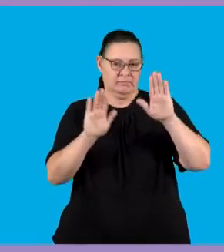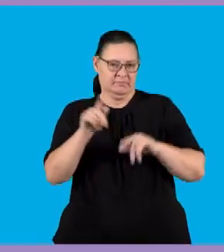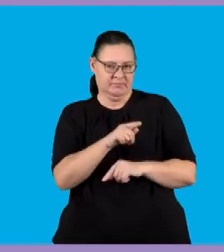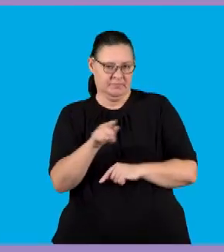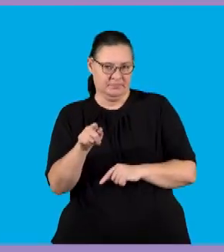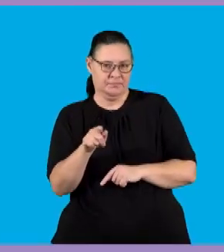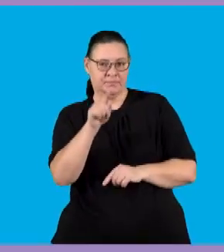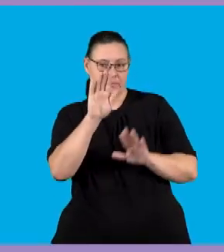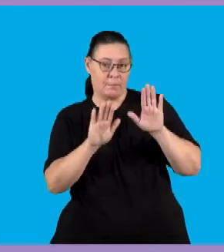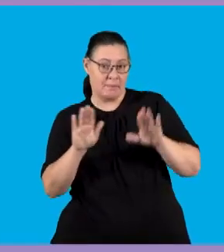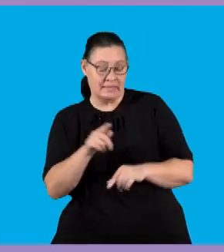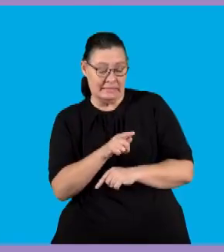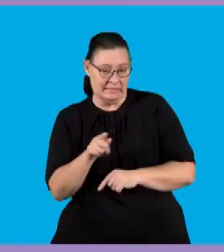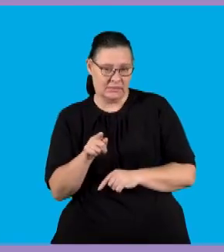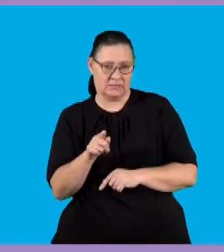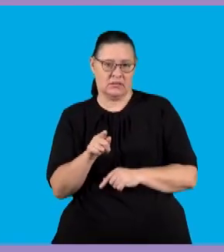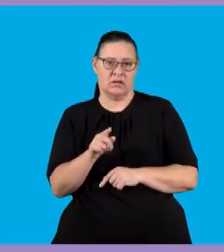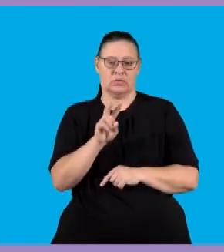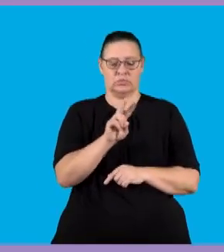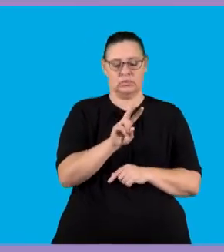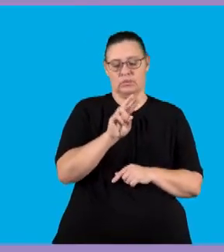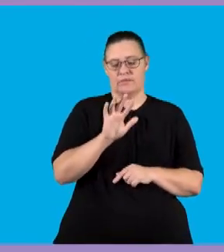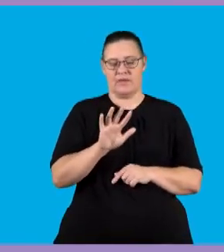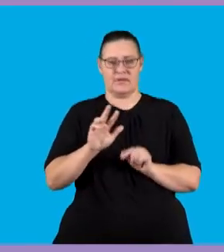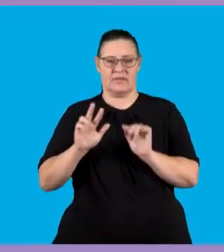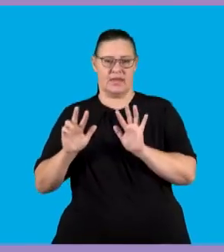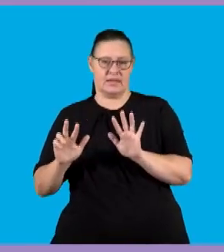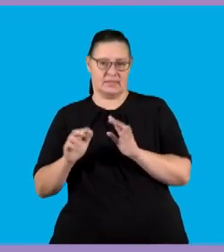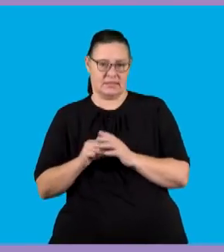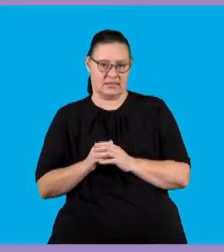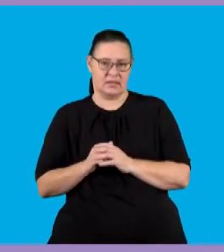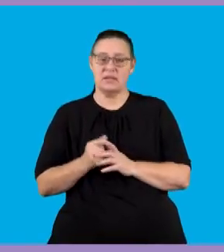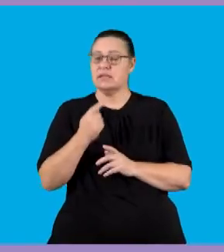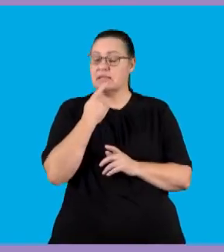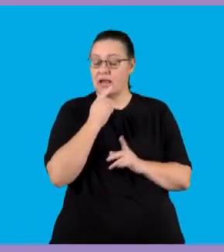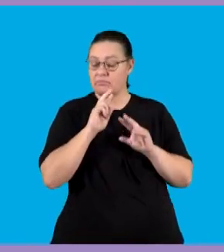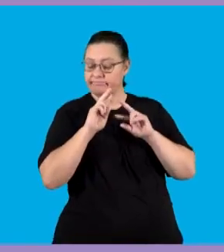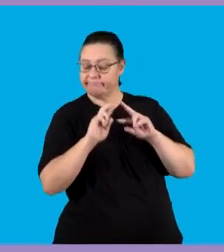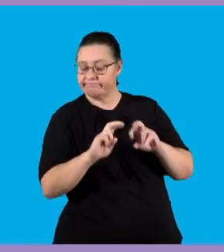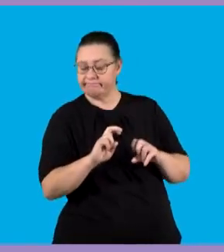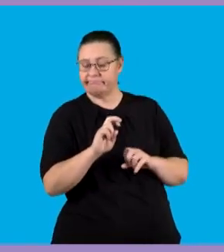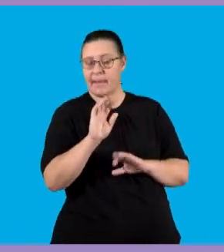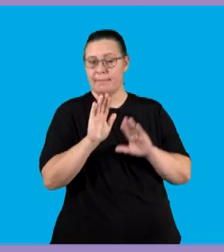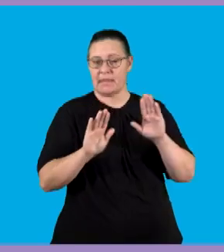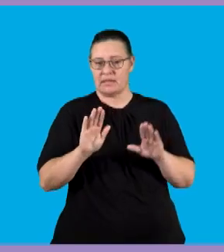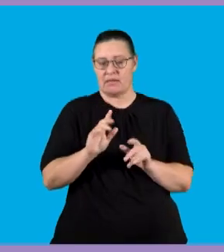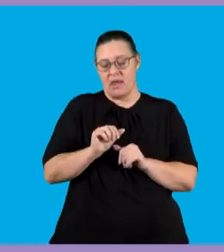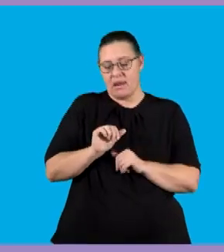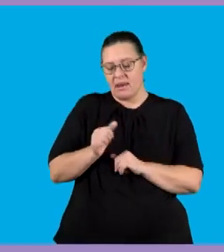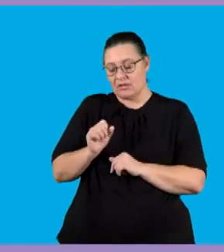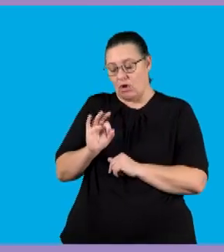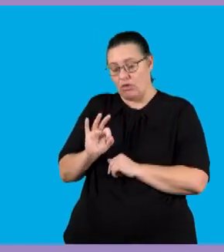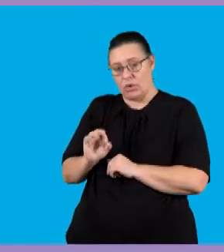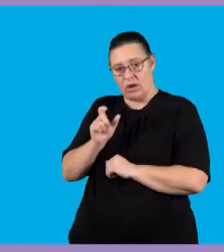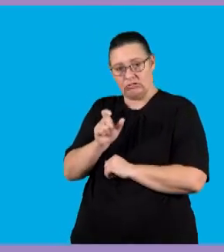a pattern. So this pattern is 2, 5, and 8. And we are told, study the pattern and find